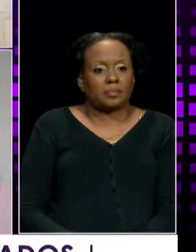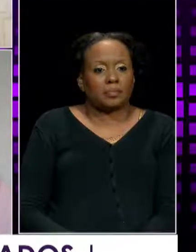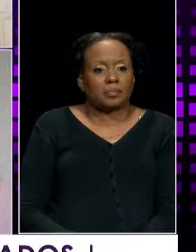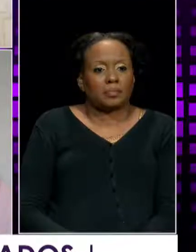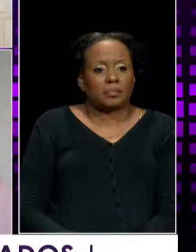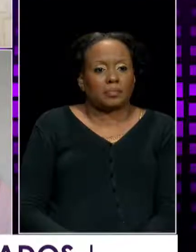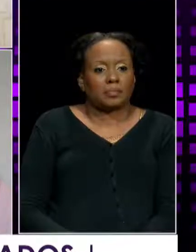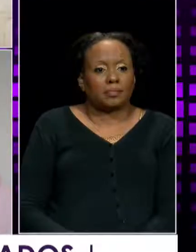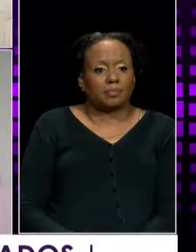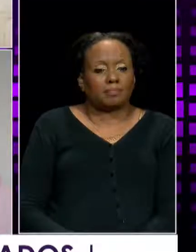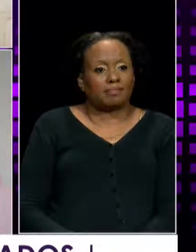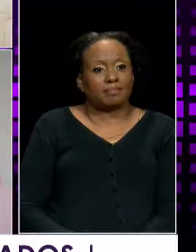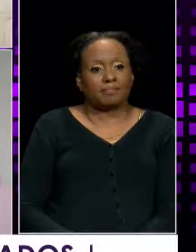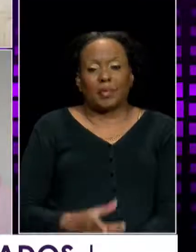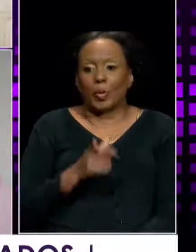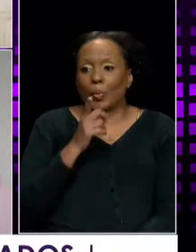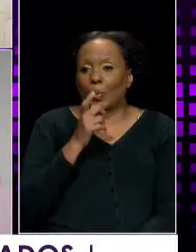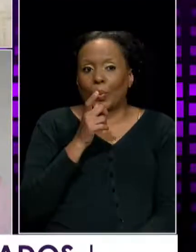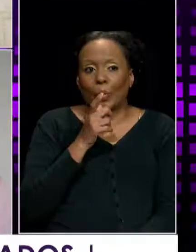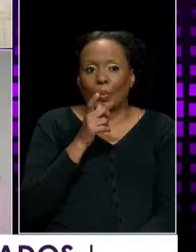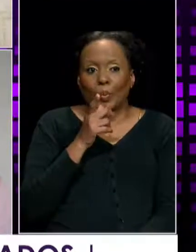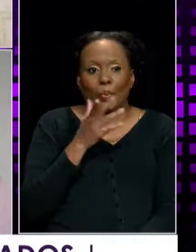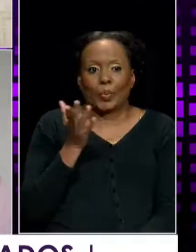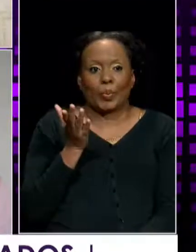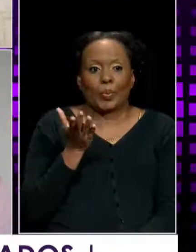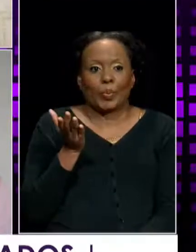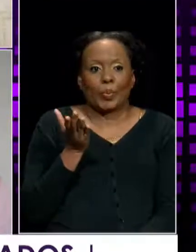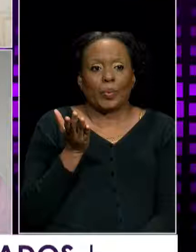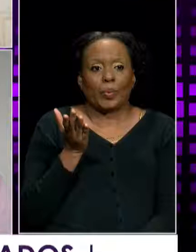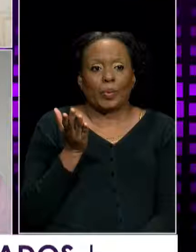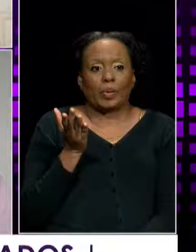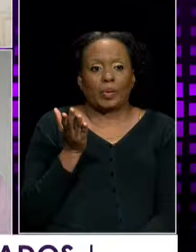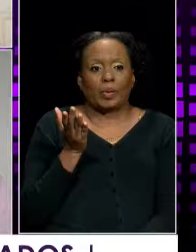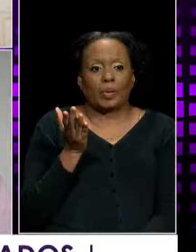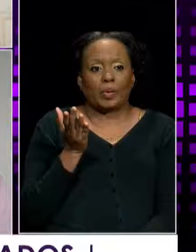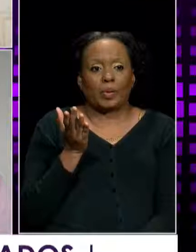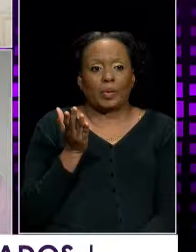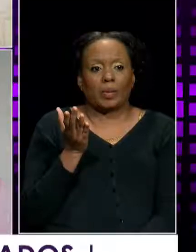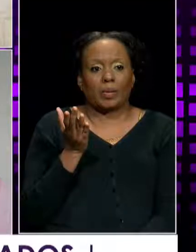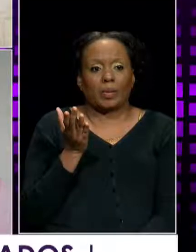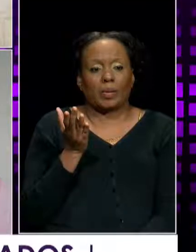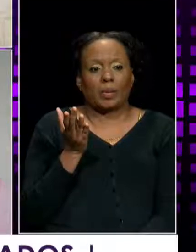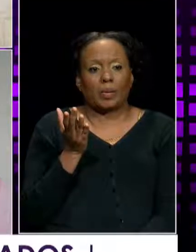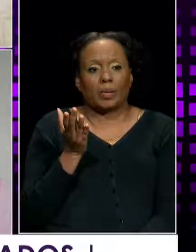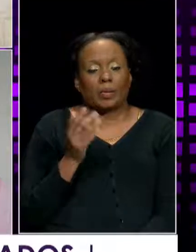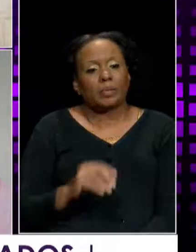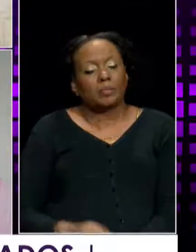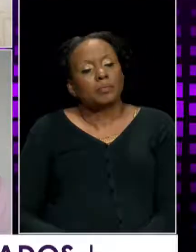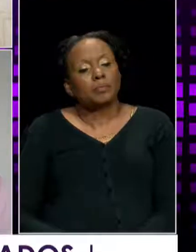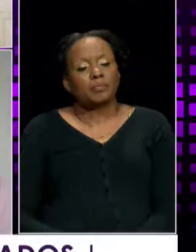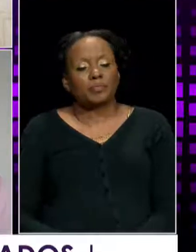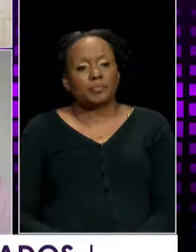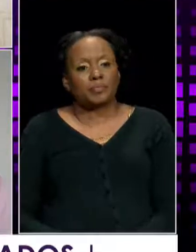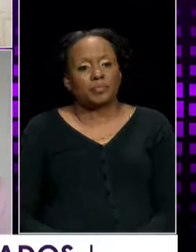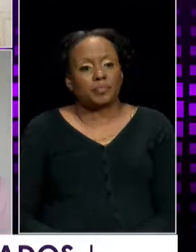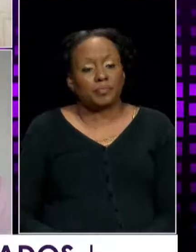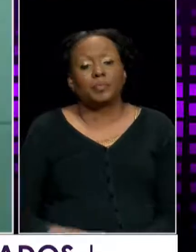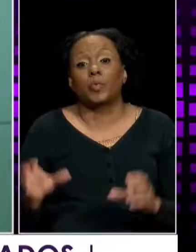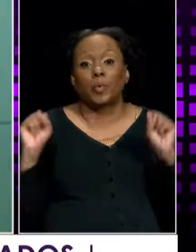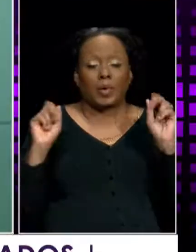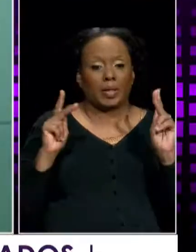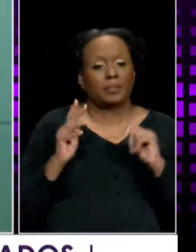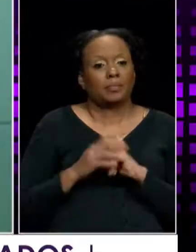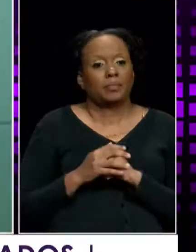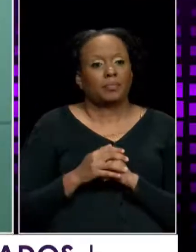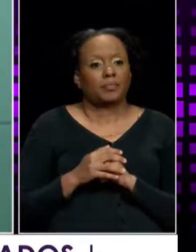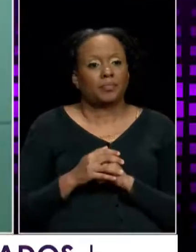okay, Oh, you go. I can Shade tackle or it. Michael So, can take it. So yes, the process. So basically,